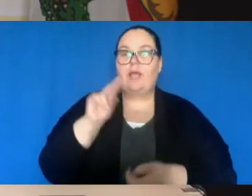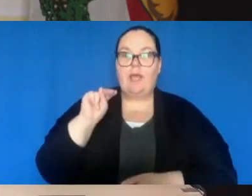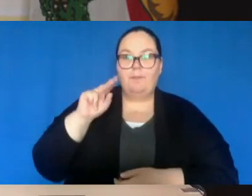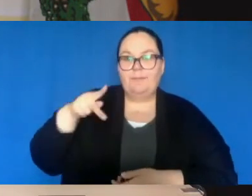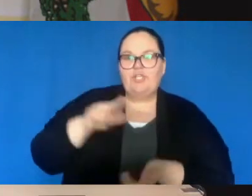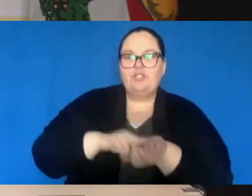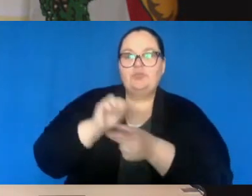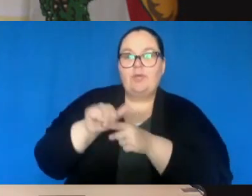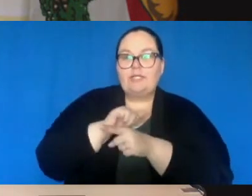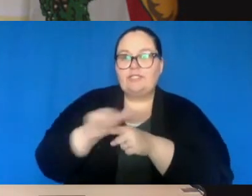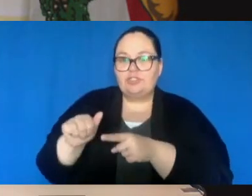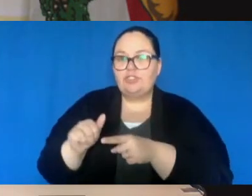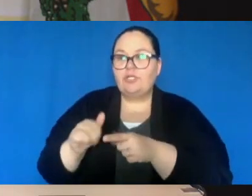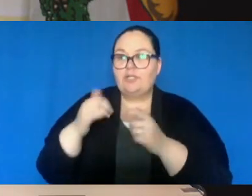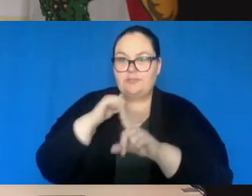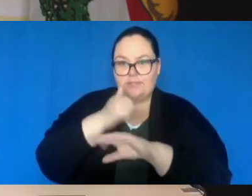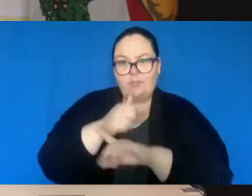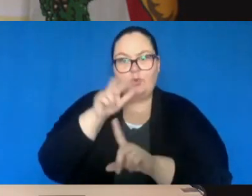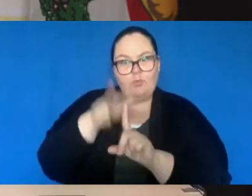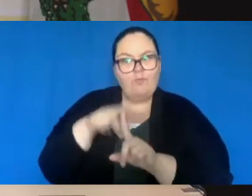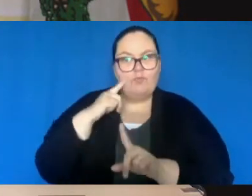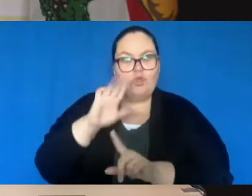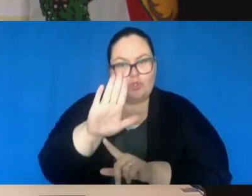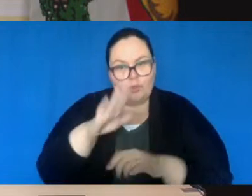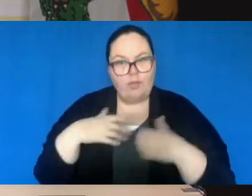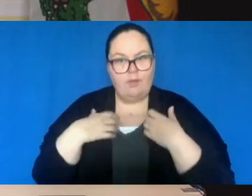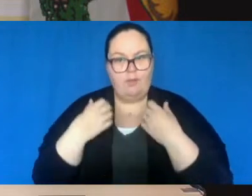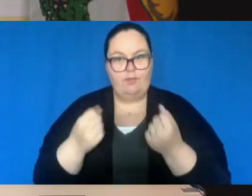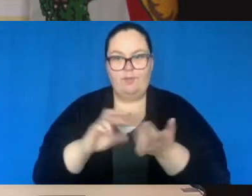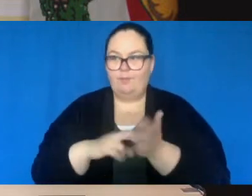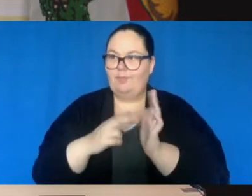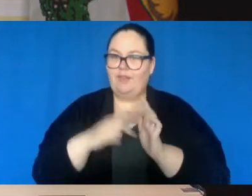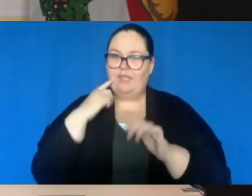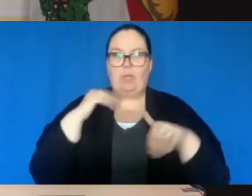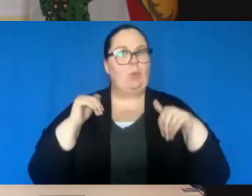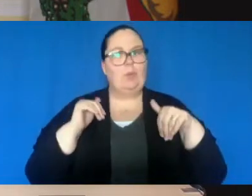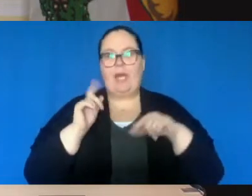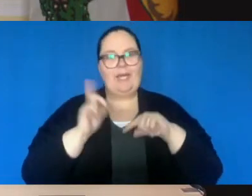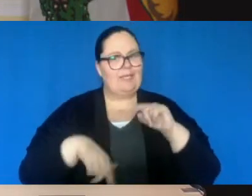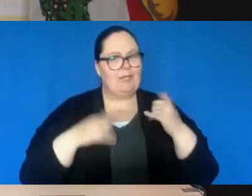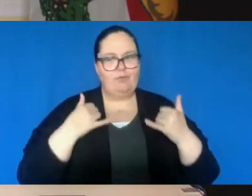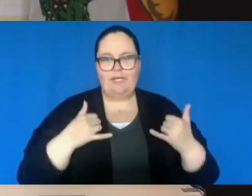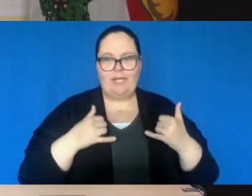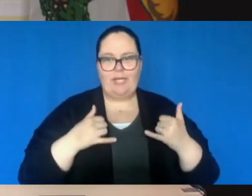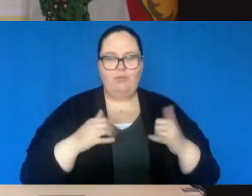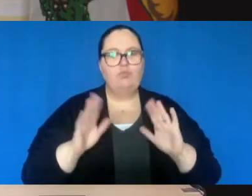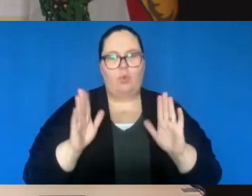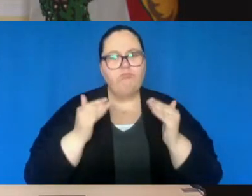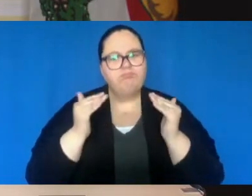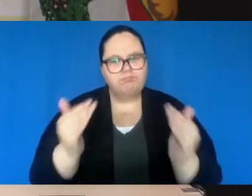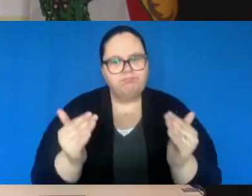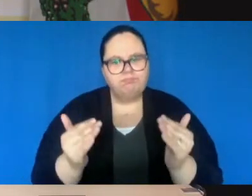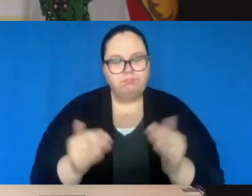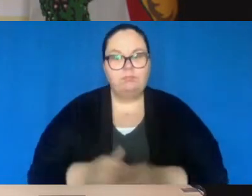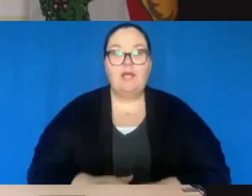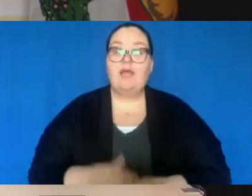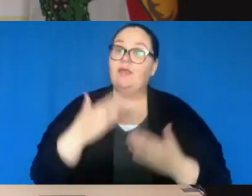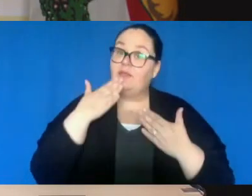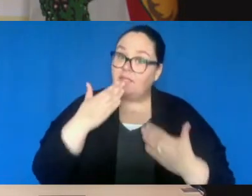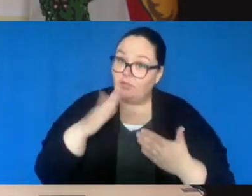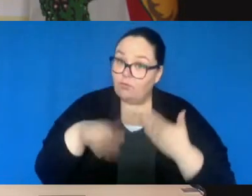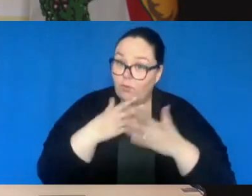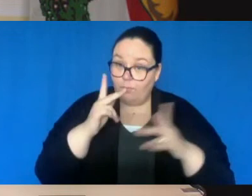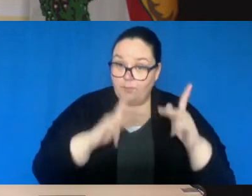that you do please attend your other appointments within our health system. Thank you to everyone who continues to follow the public